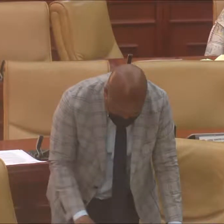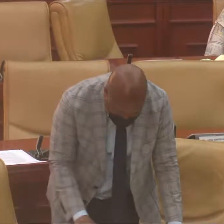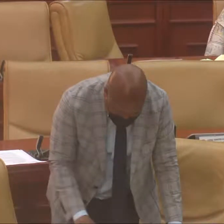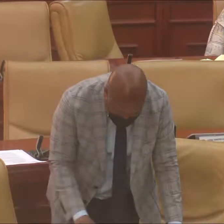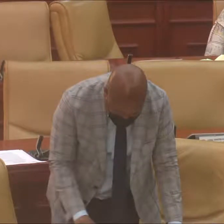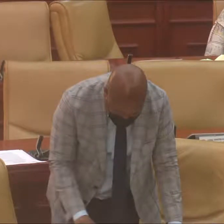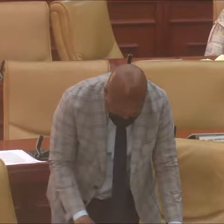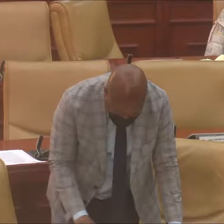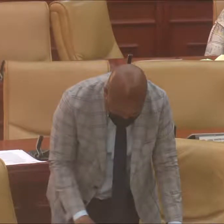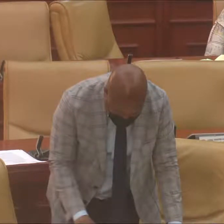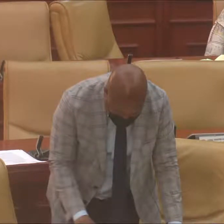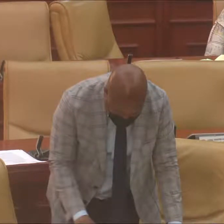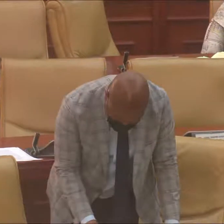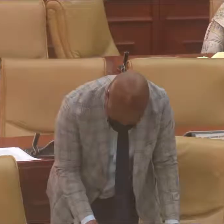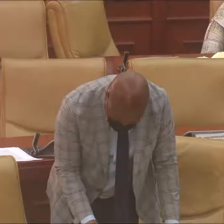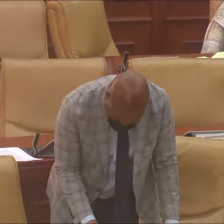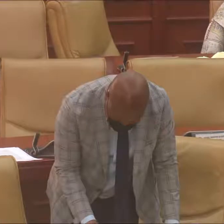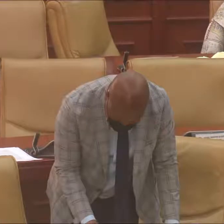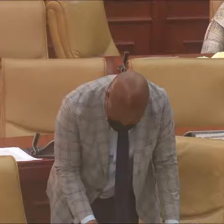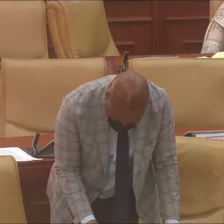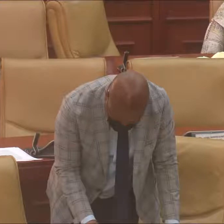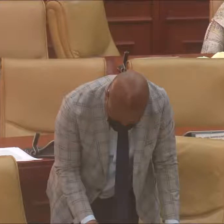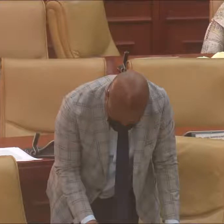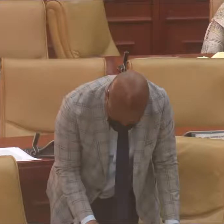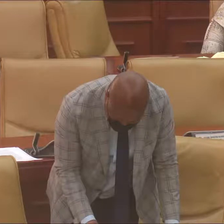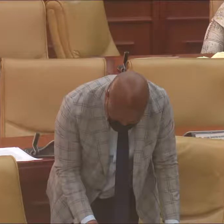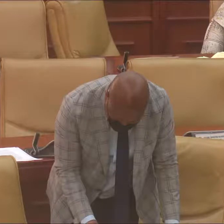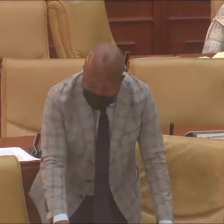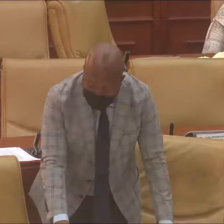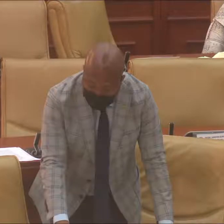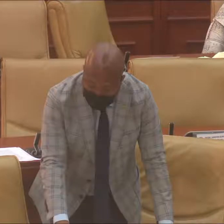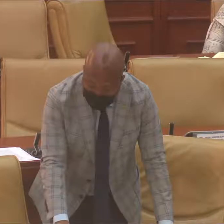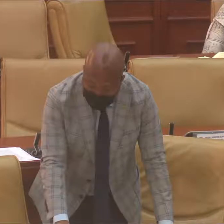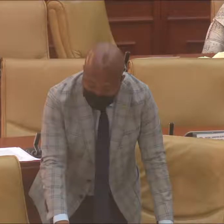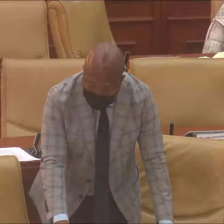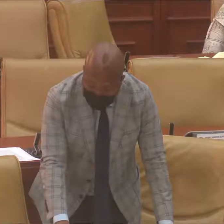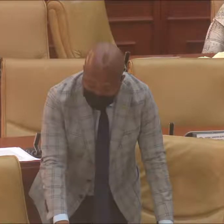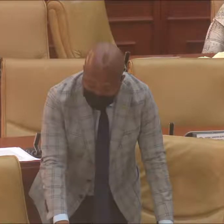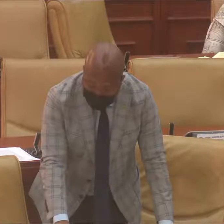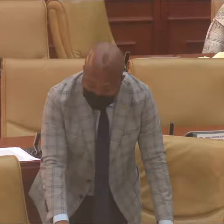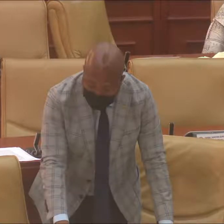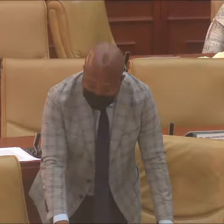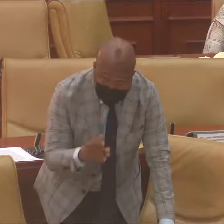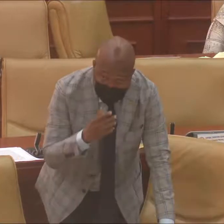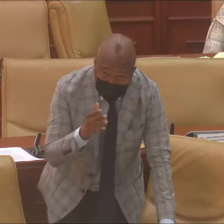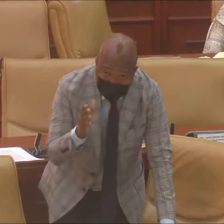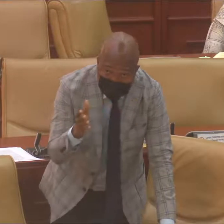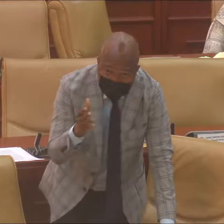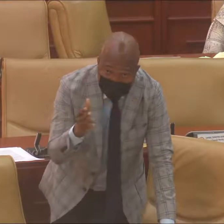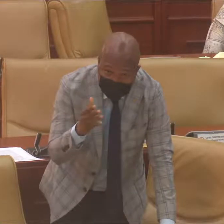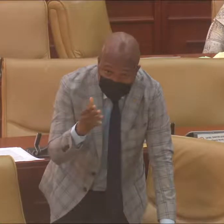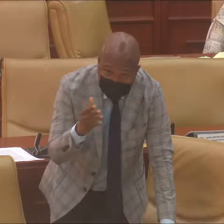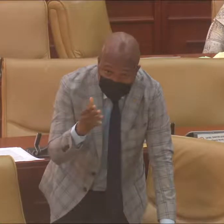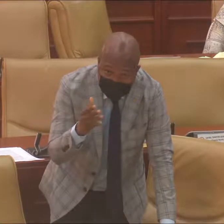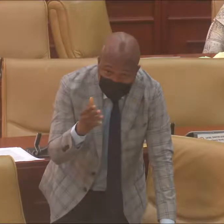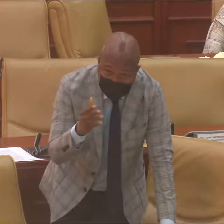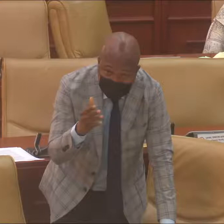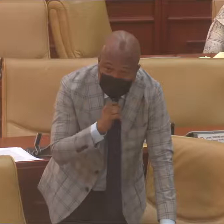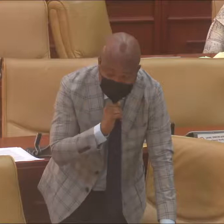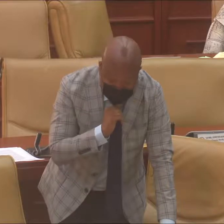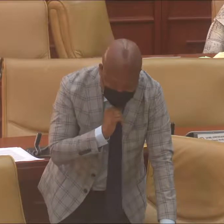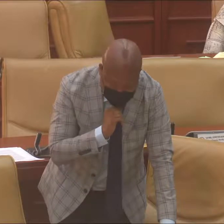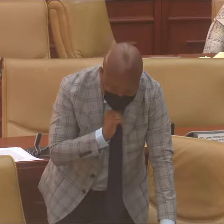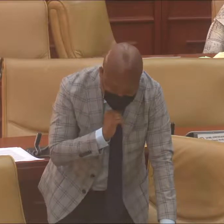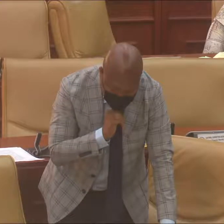Honorable Minister responsible for Defense has indicated that regional balance is a key